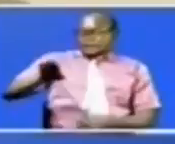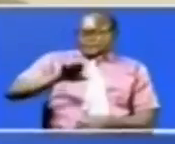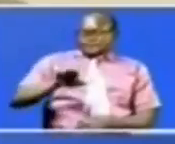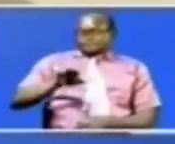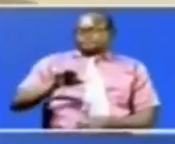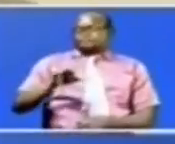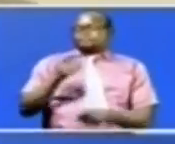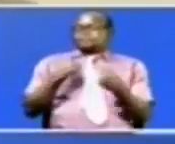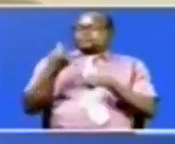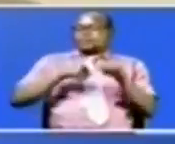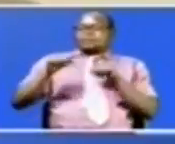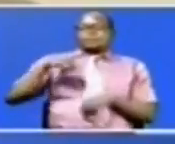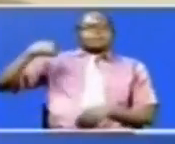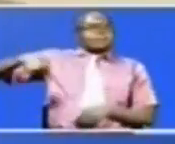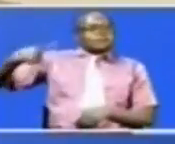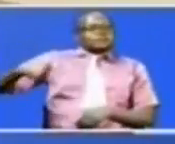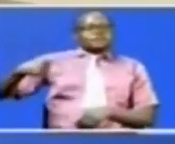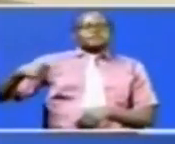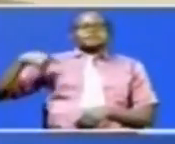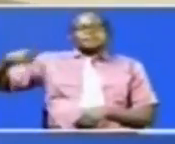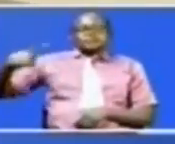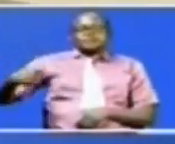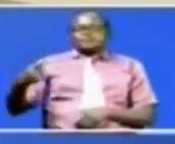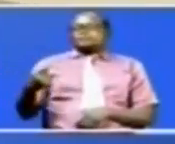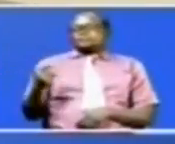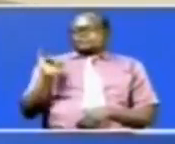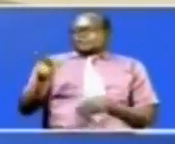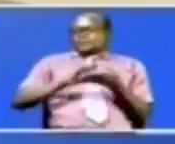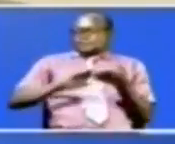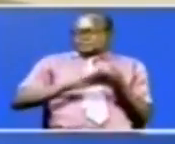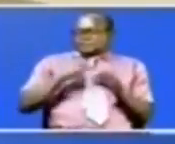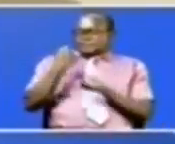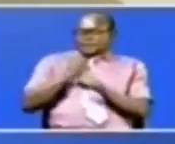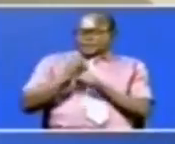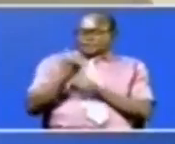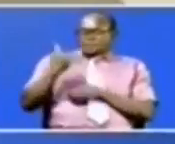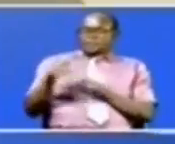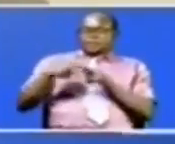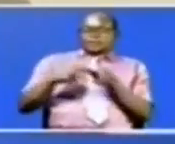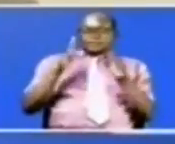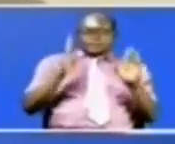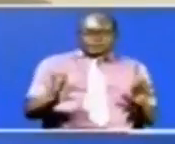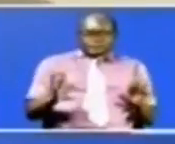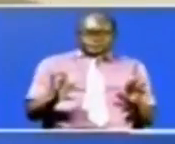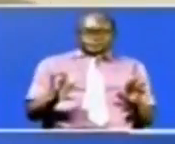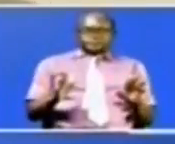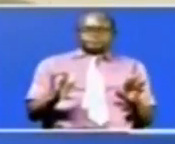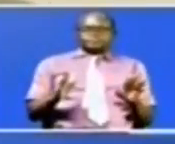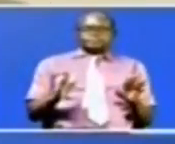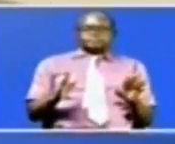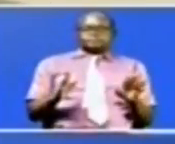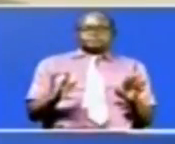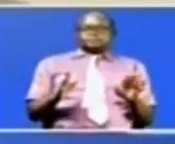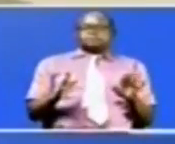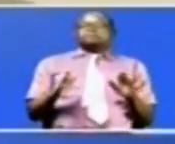We are talking of manufacturing. Manufacturing, I think, basically is done by engineers. We are talking